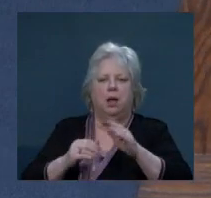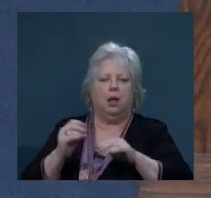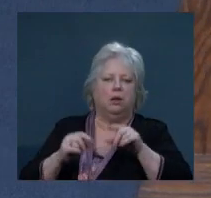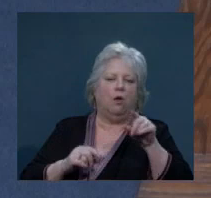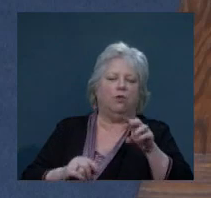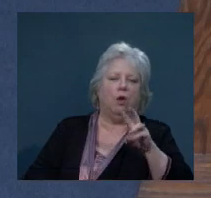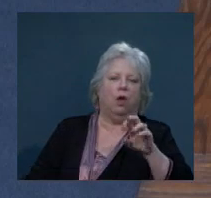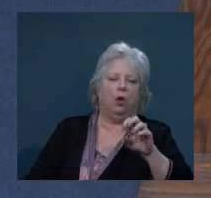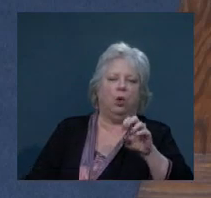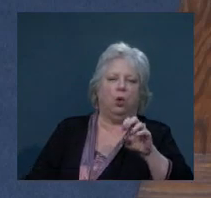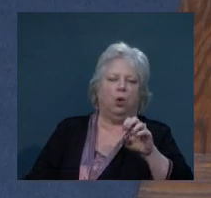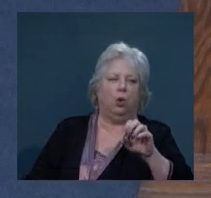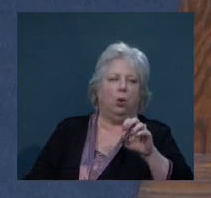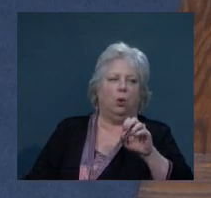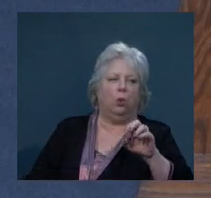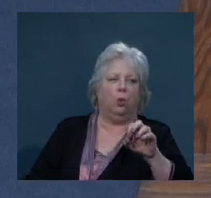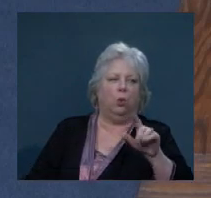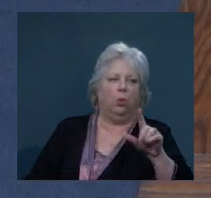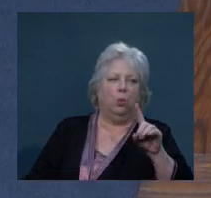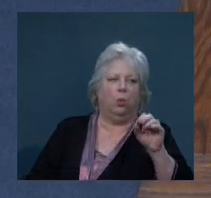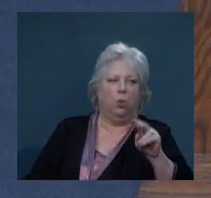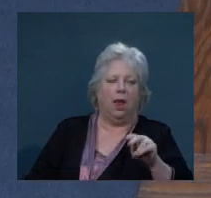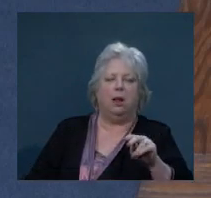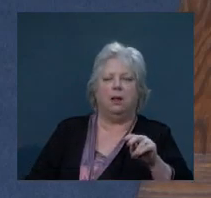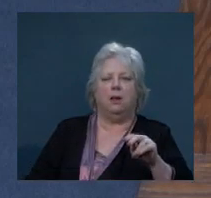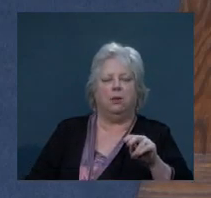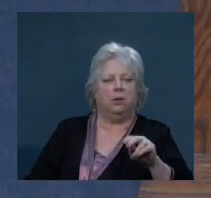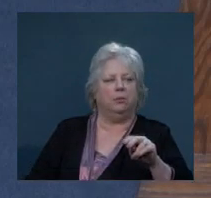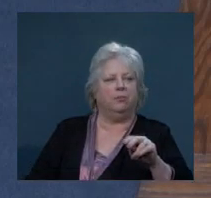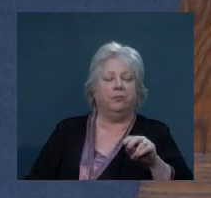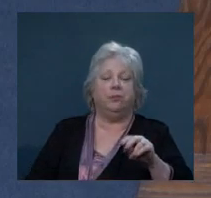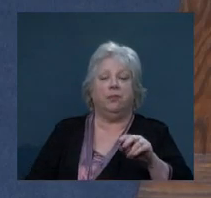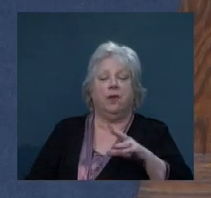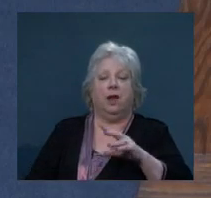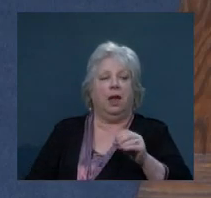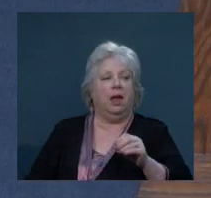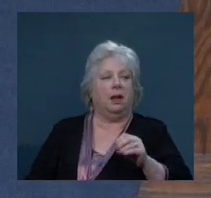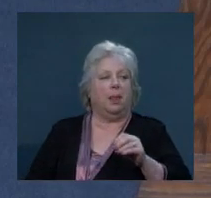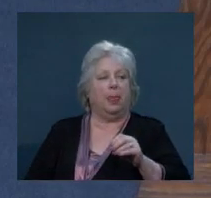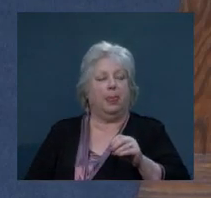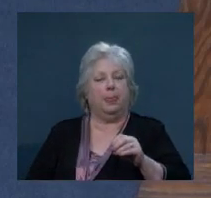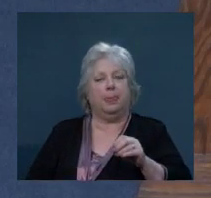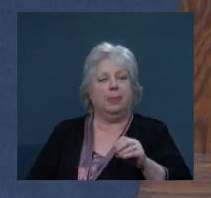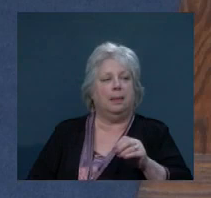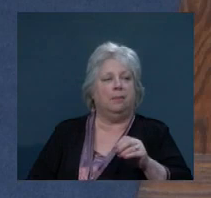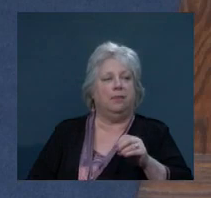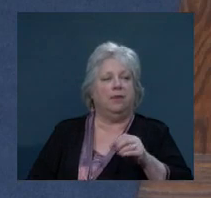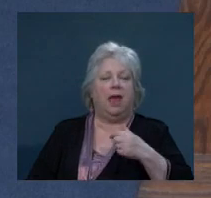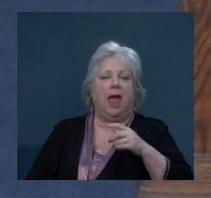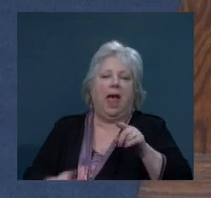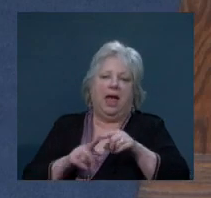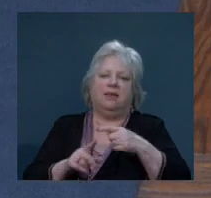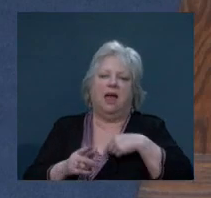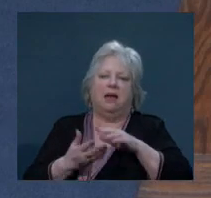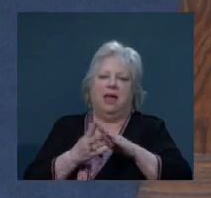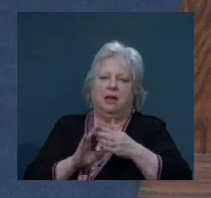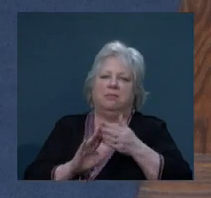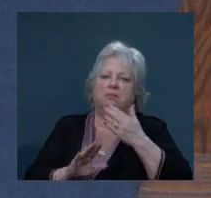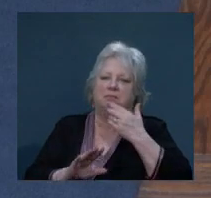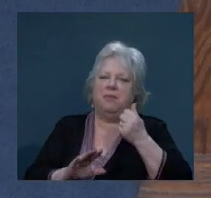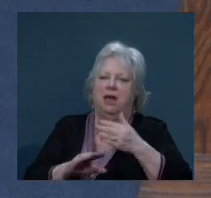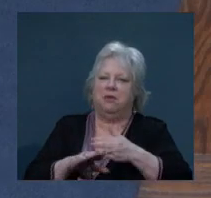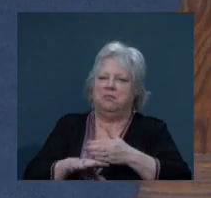Wheaton, and those right there. As I have gotten better at the craft, I've